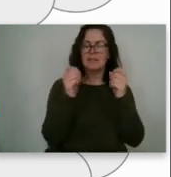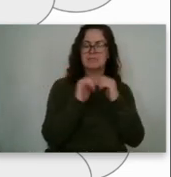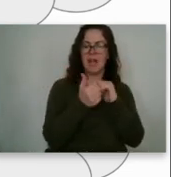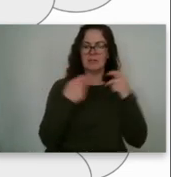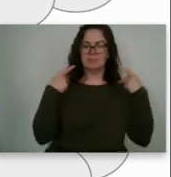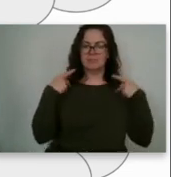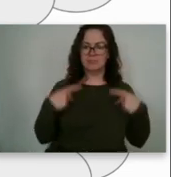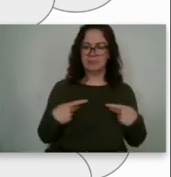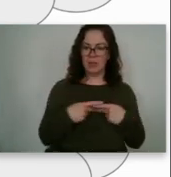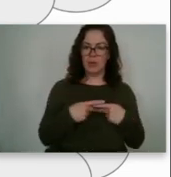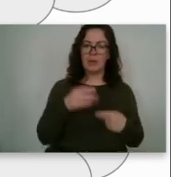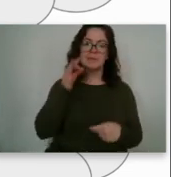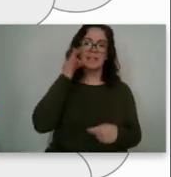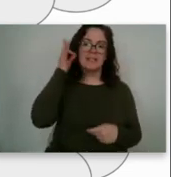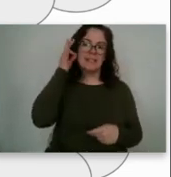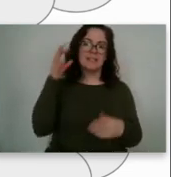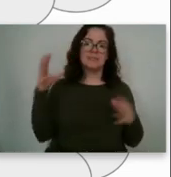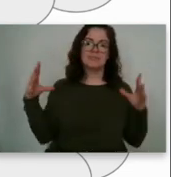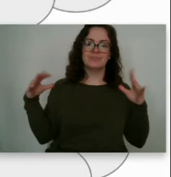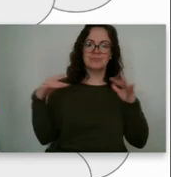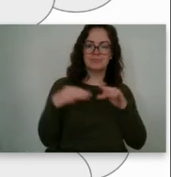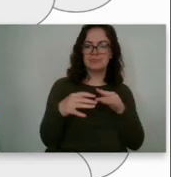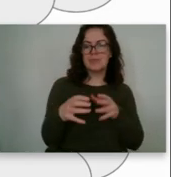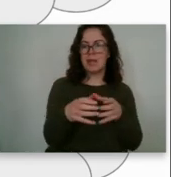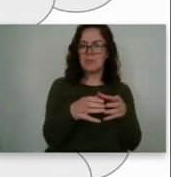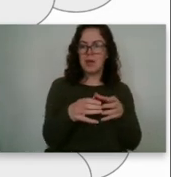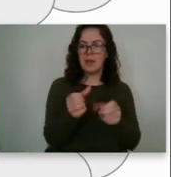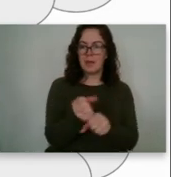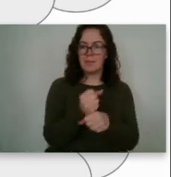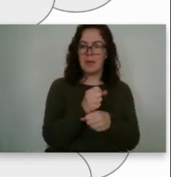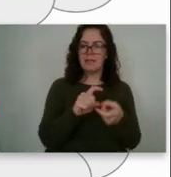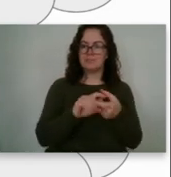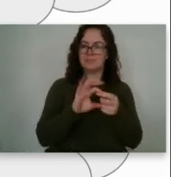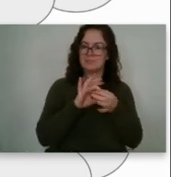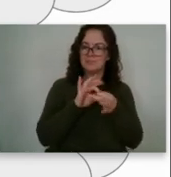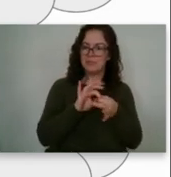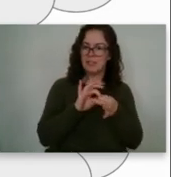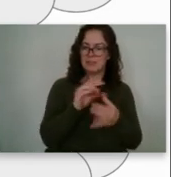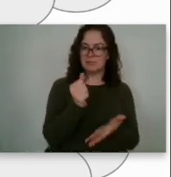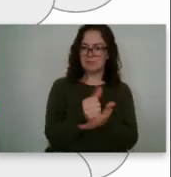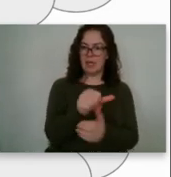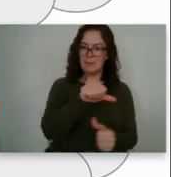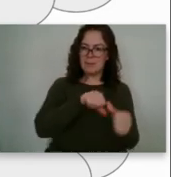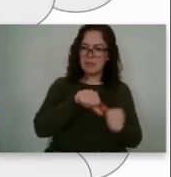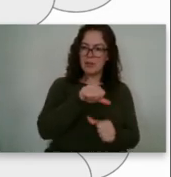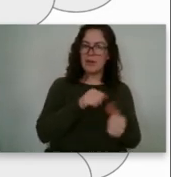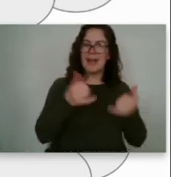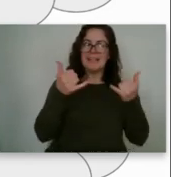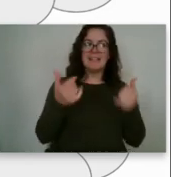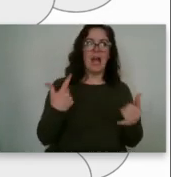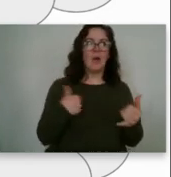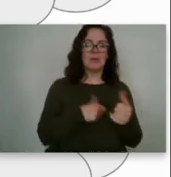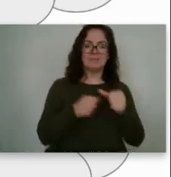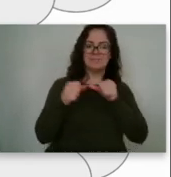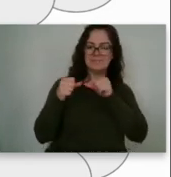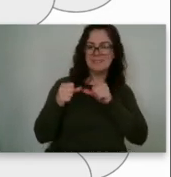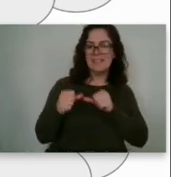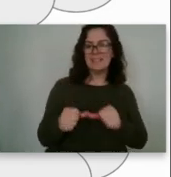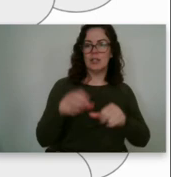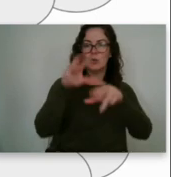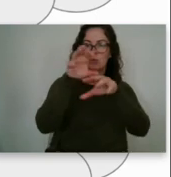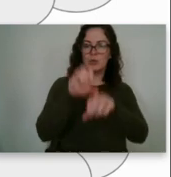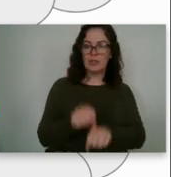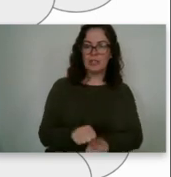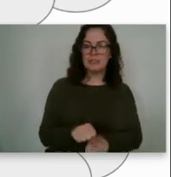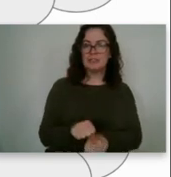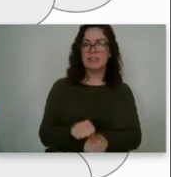came together and made this friendship. They help each other out, and now we continue that tradition